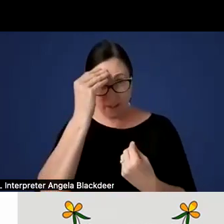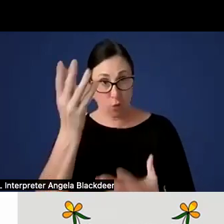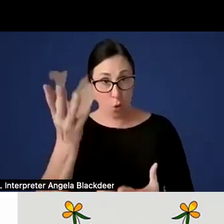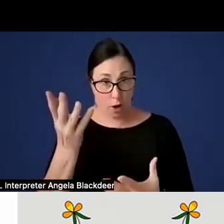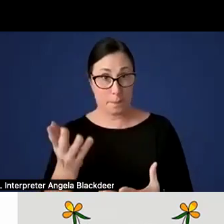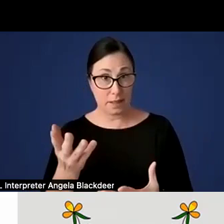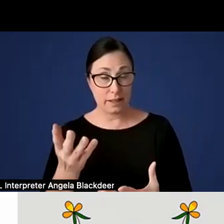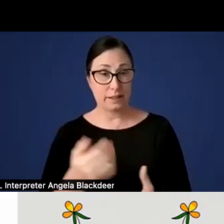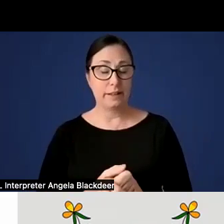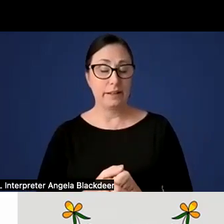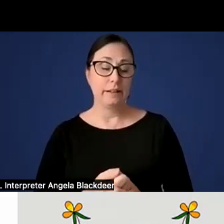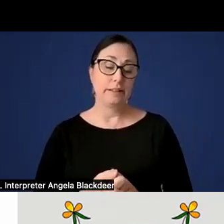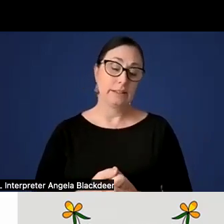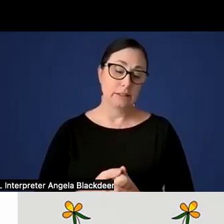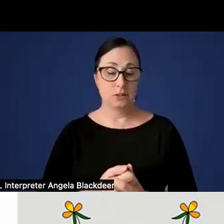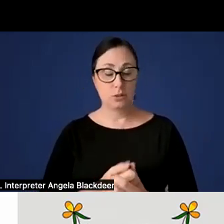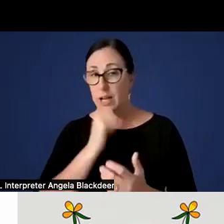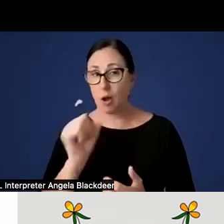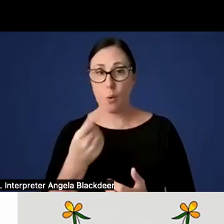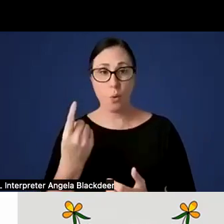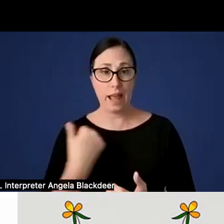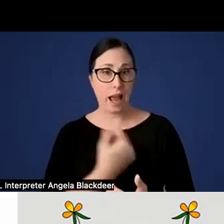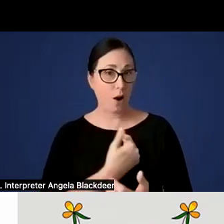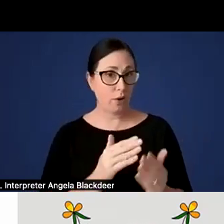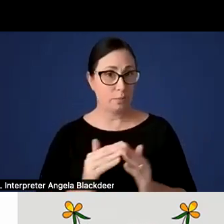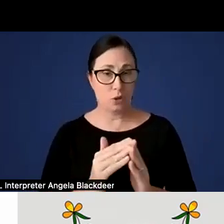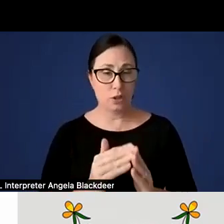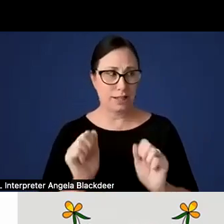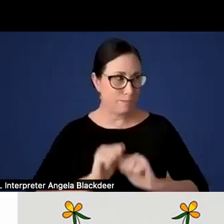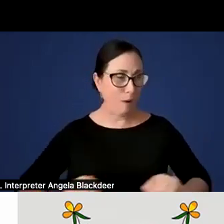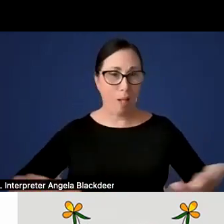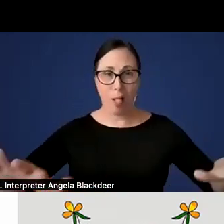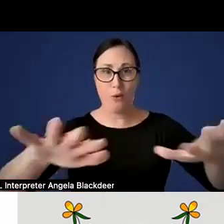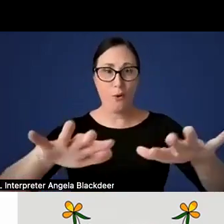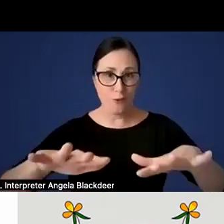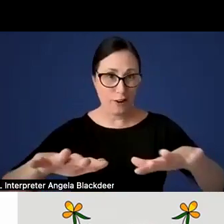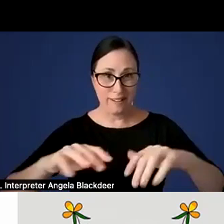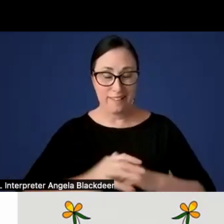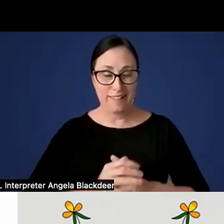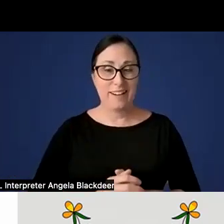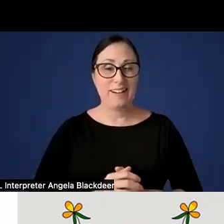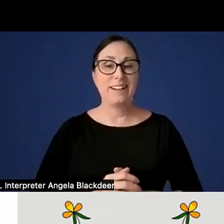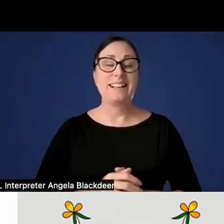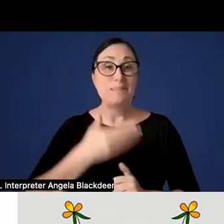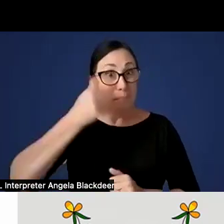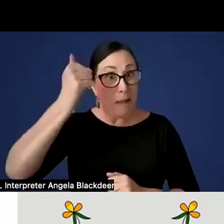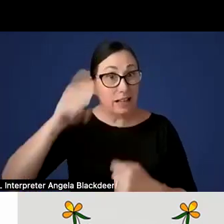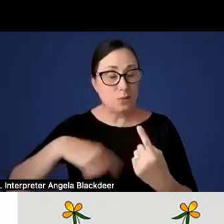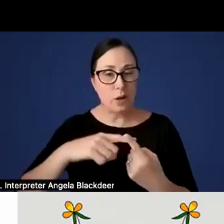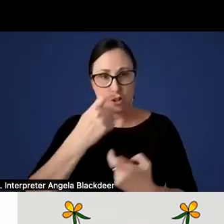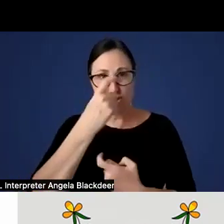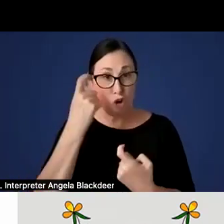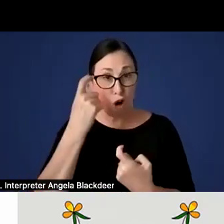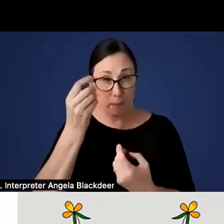that's not an exception for only our community, but everywhere. It's proven it's what best that when you're trauma informed, you have better results